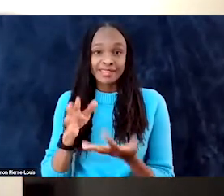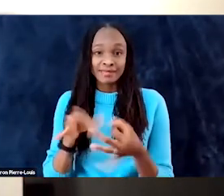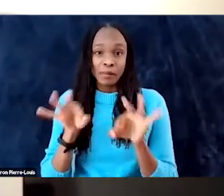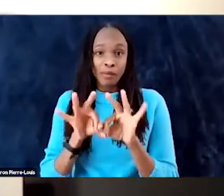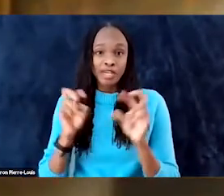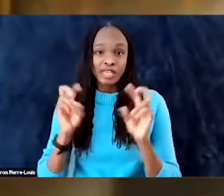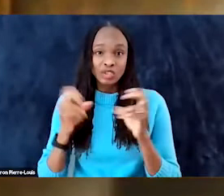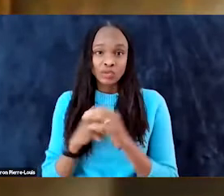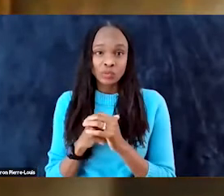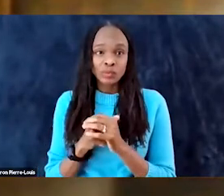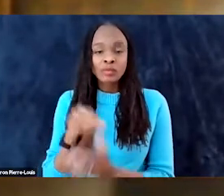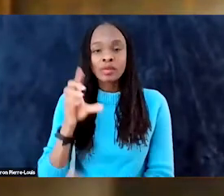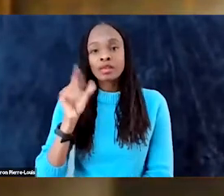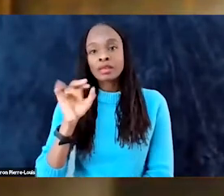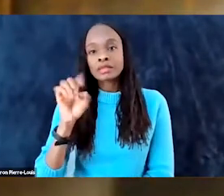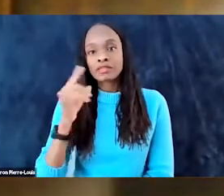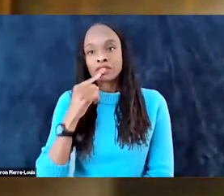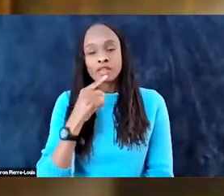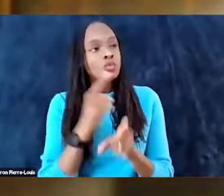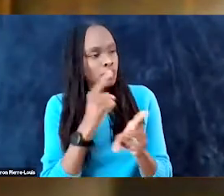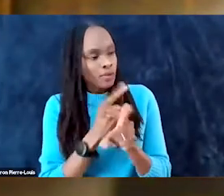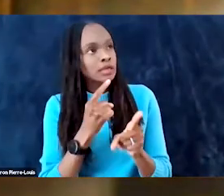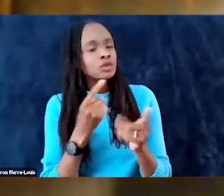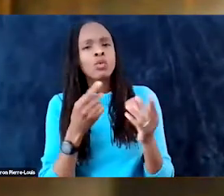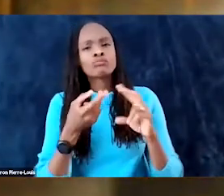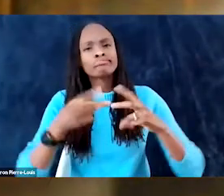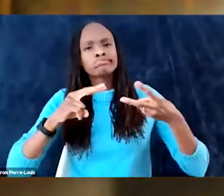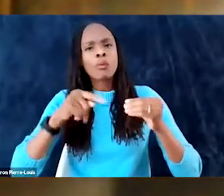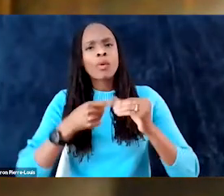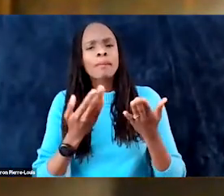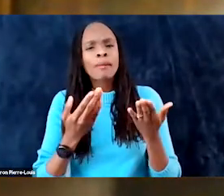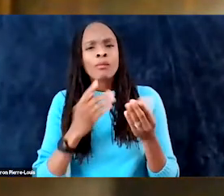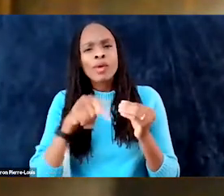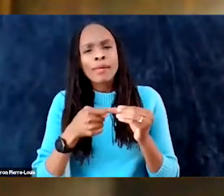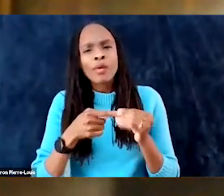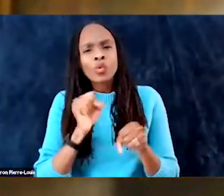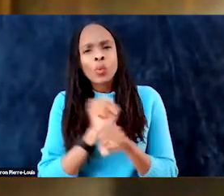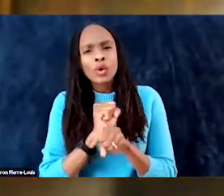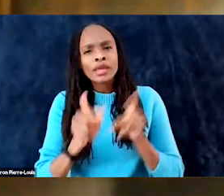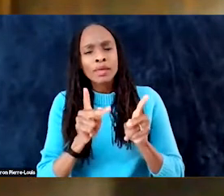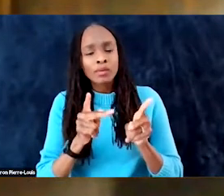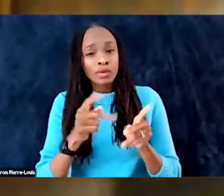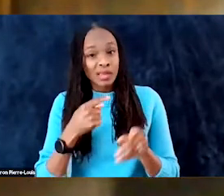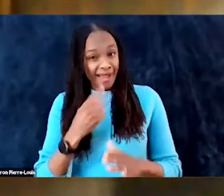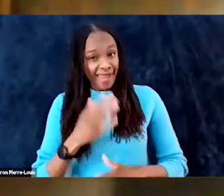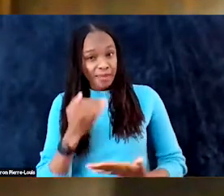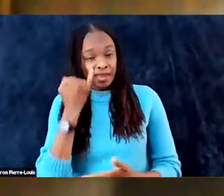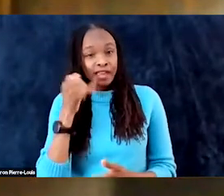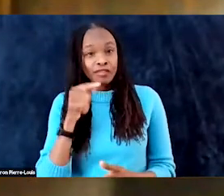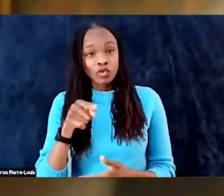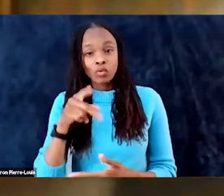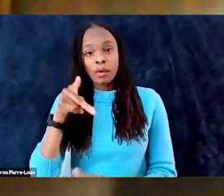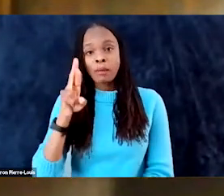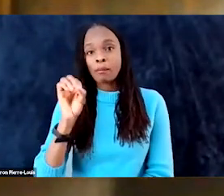Right. Well, let's flip that then. What about for working people? Am I happy about this? If you're a